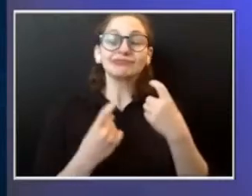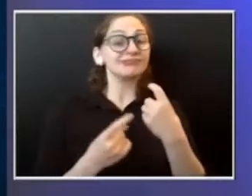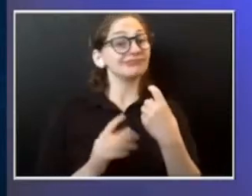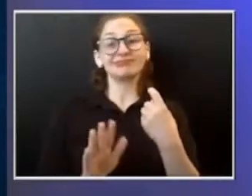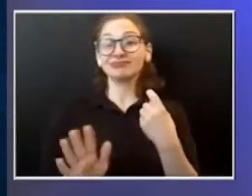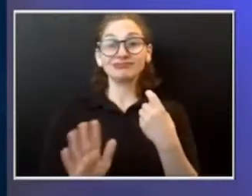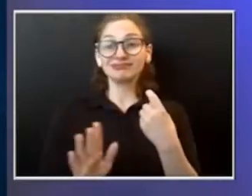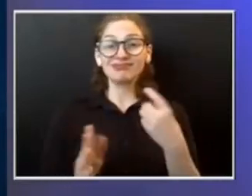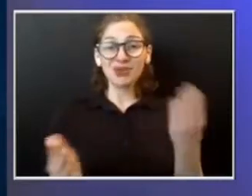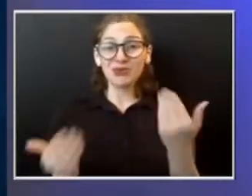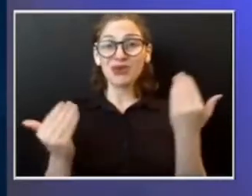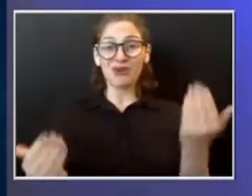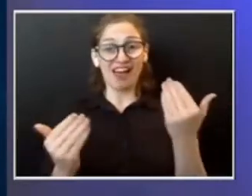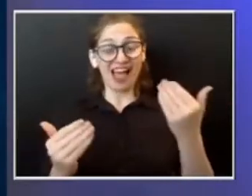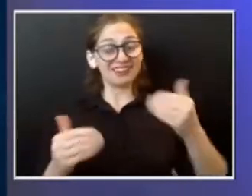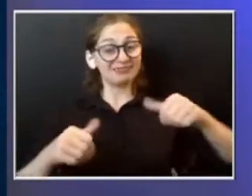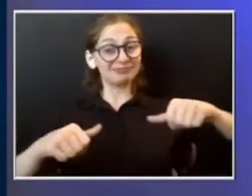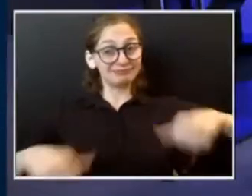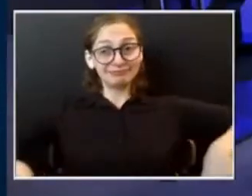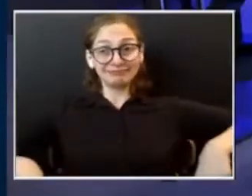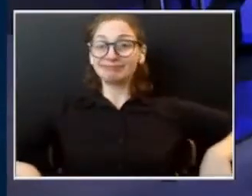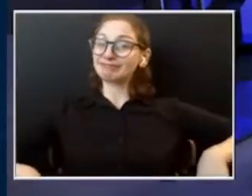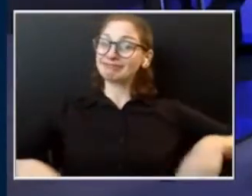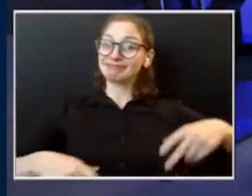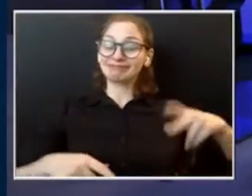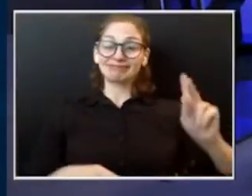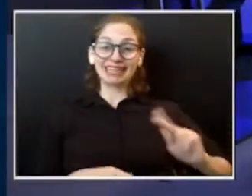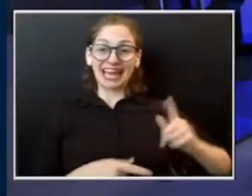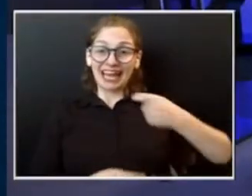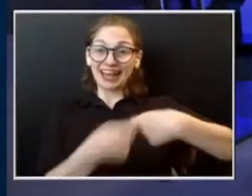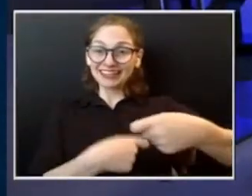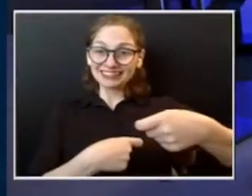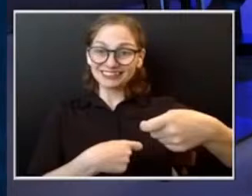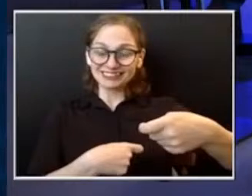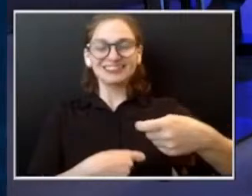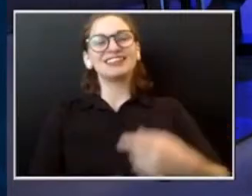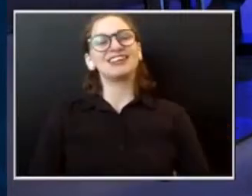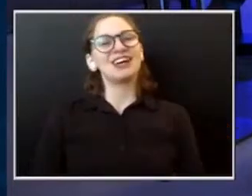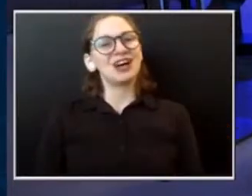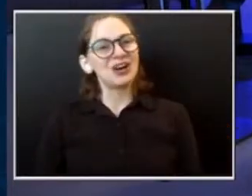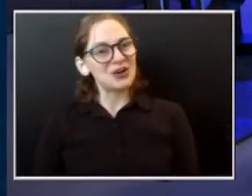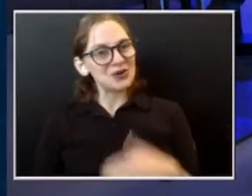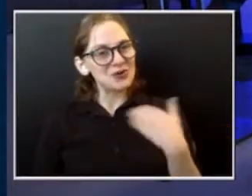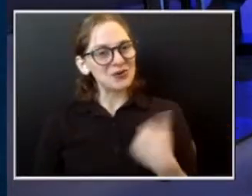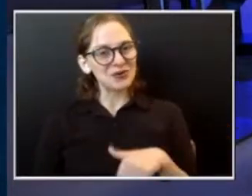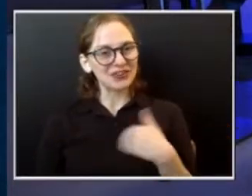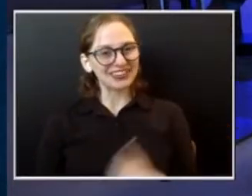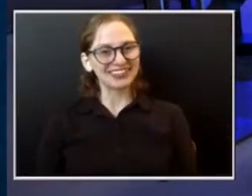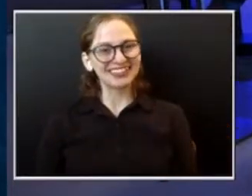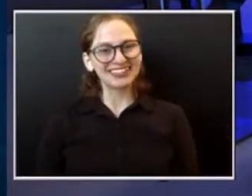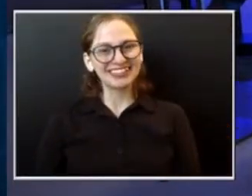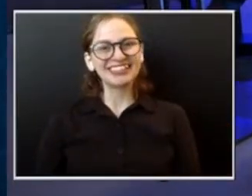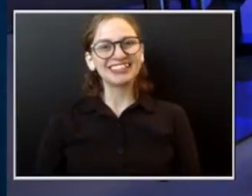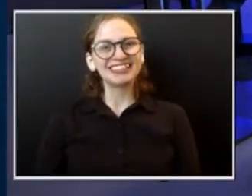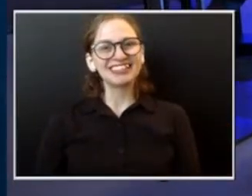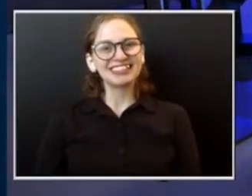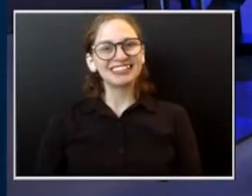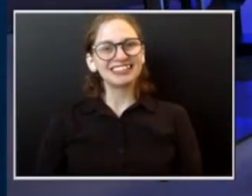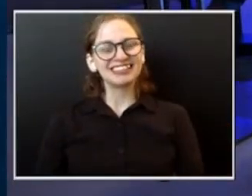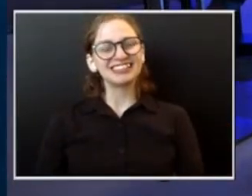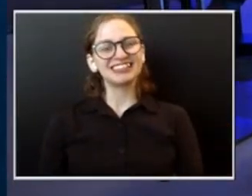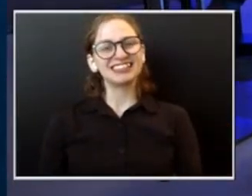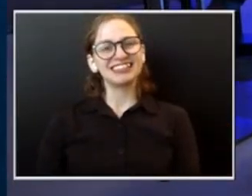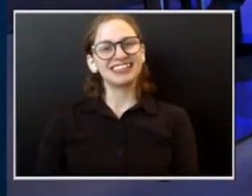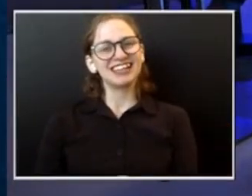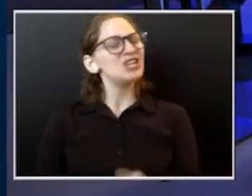get cut open and we're going to donate some kidneys. So. big moment to come here. So what do you have to, what kind of things do they have to do to test